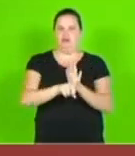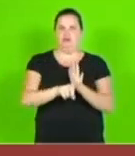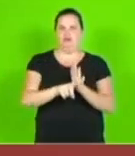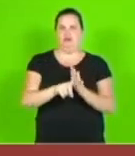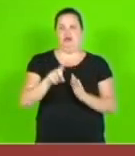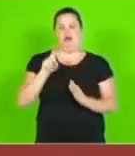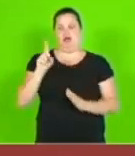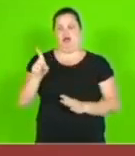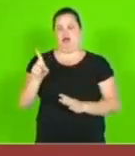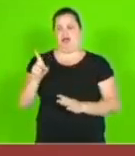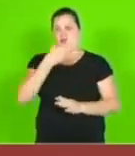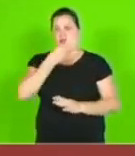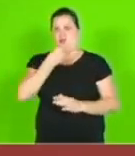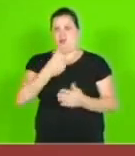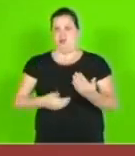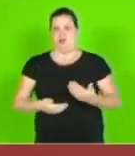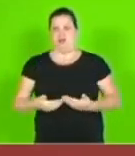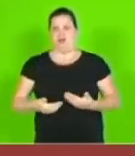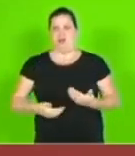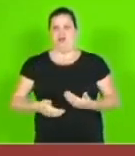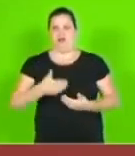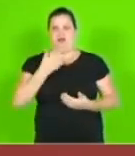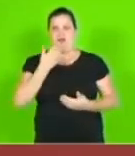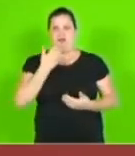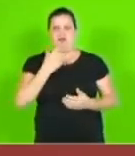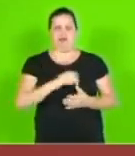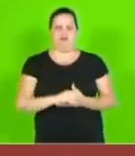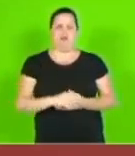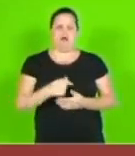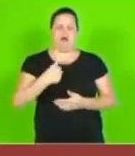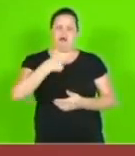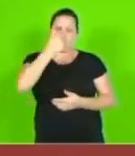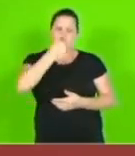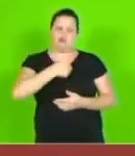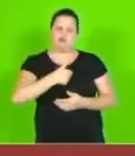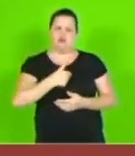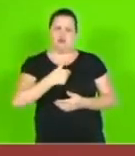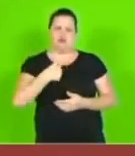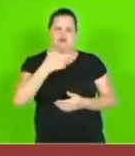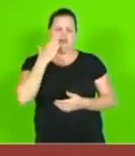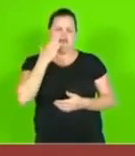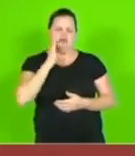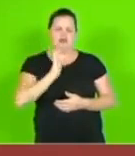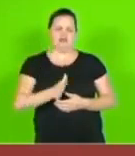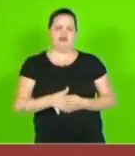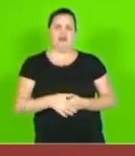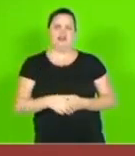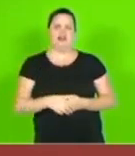thing that he asked, that the lady asked,